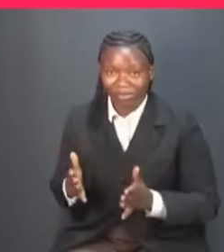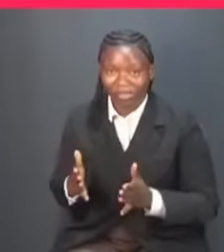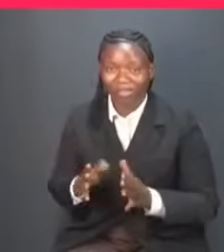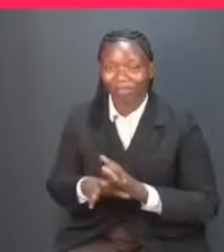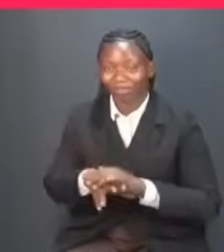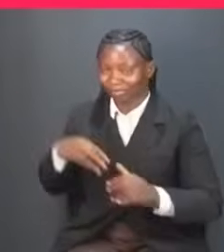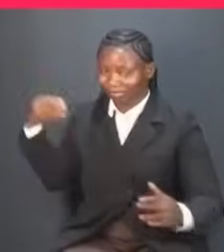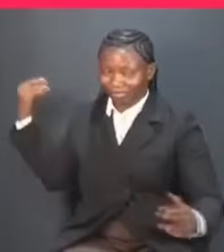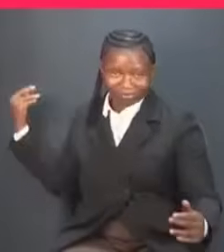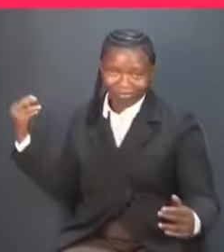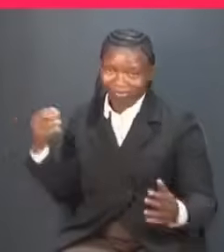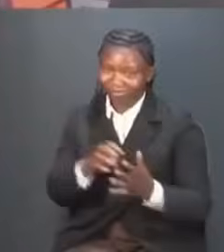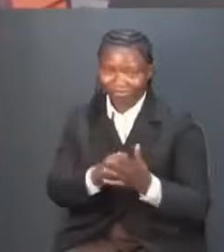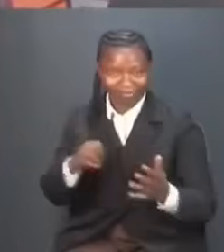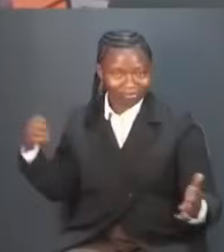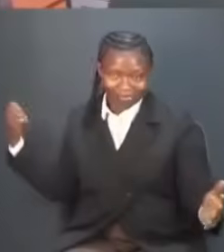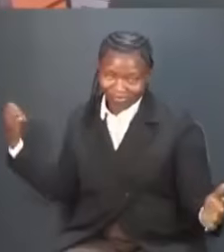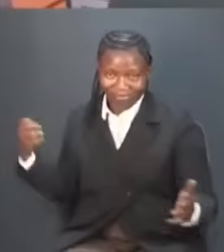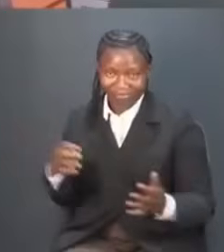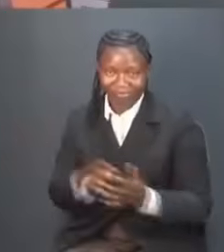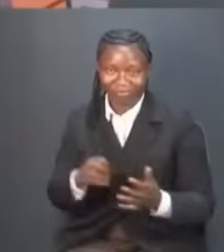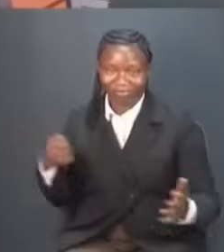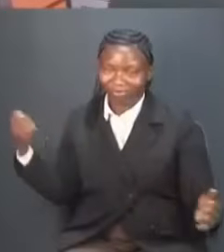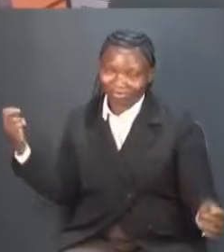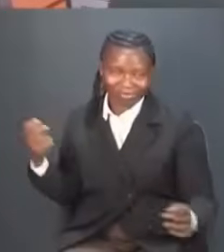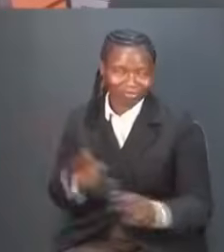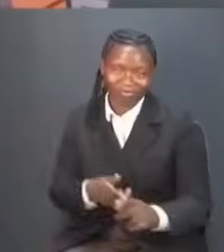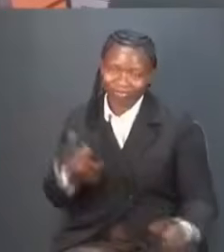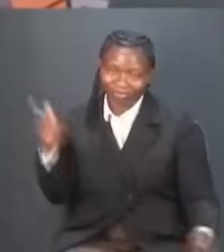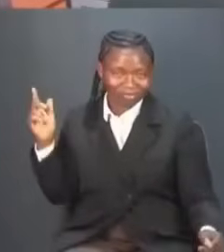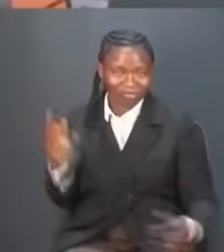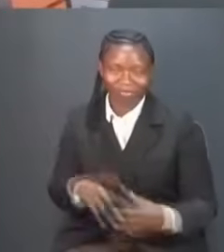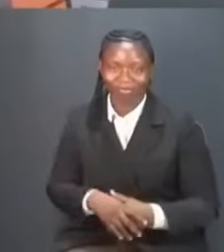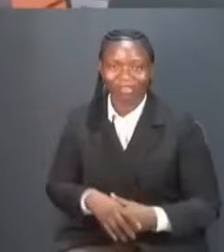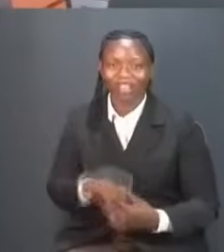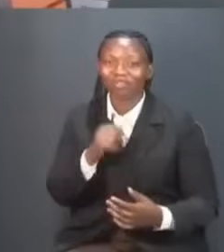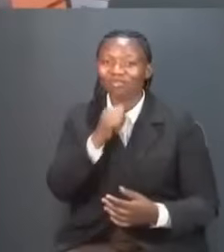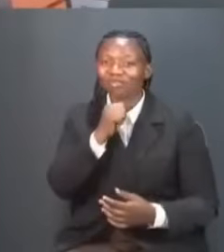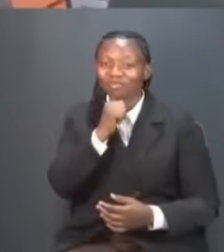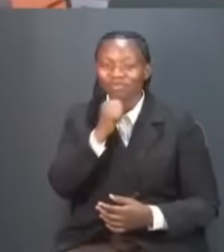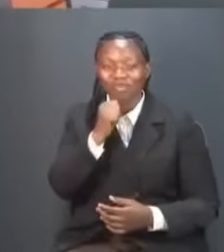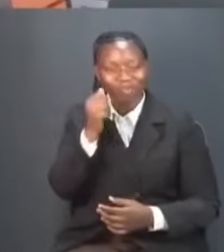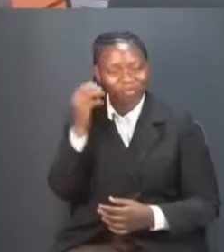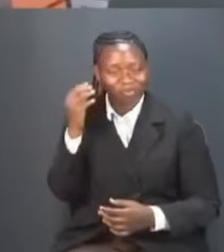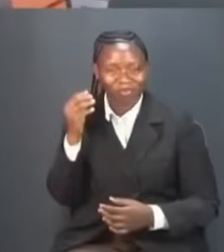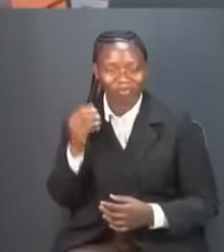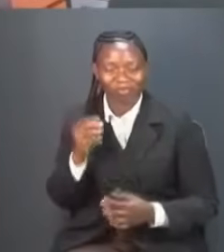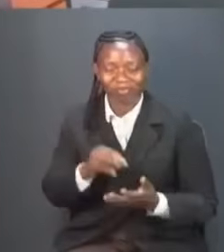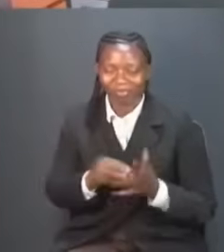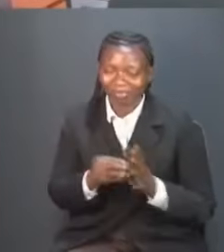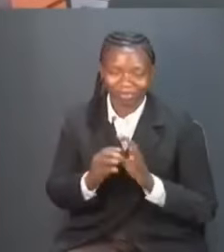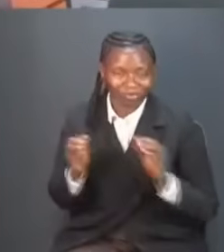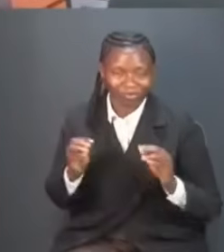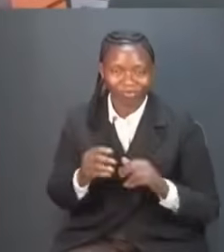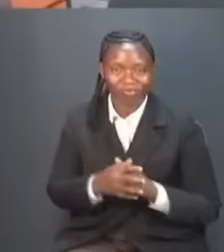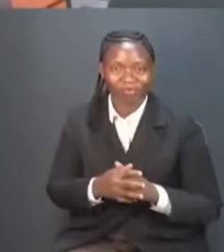That is withdrawn. That is not my intention at all. Minority Chief Whip said, you've